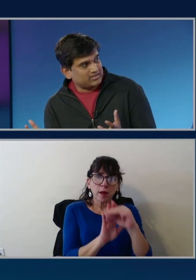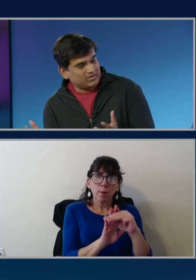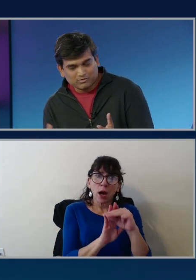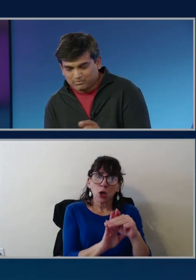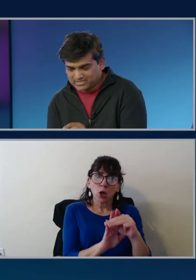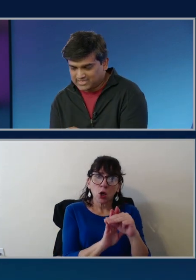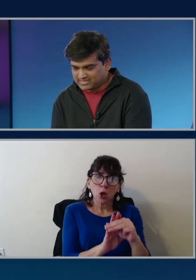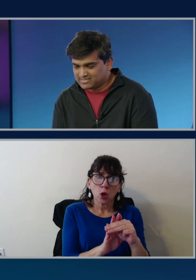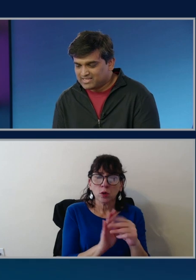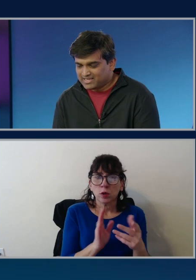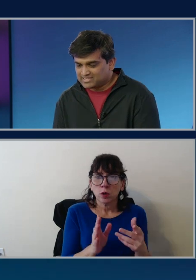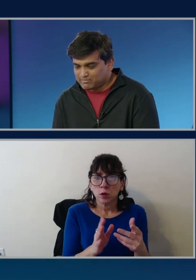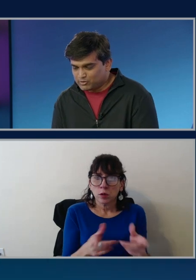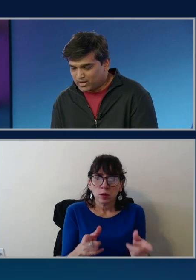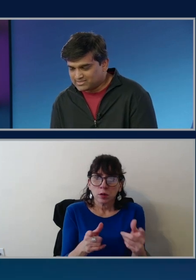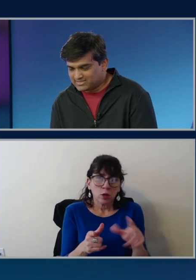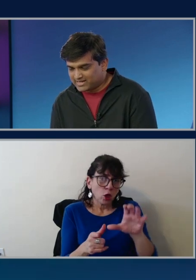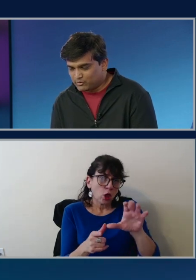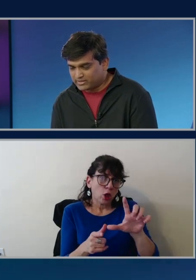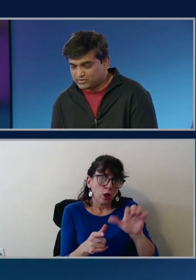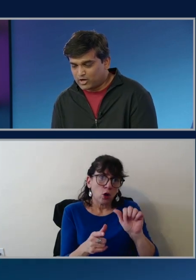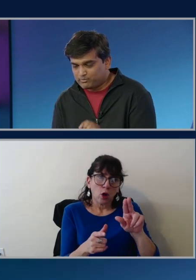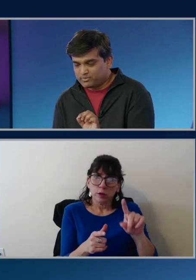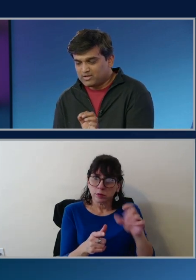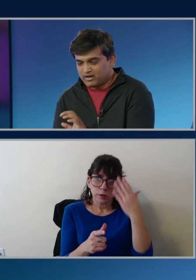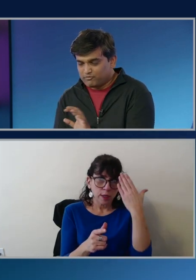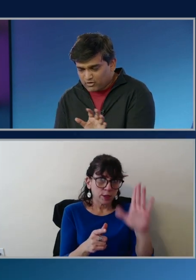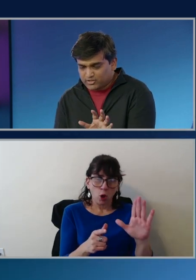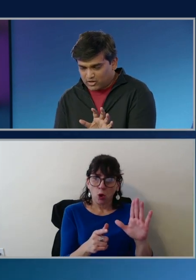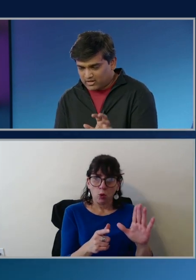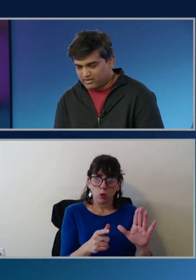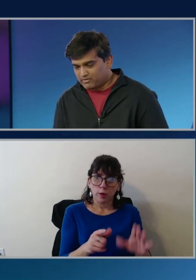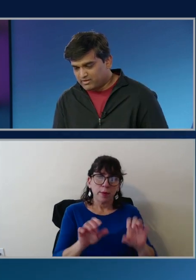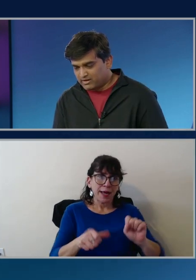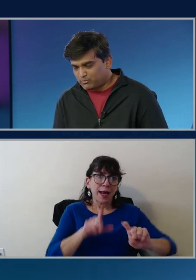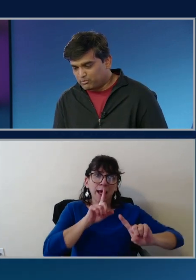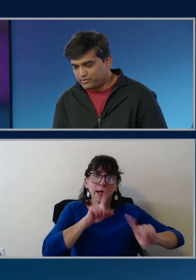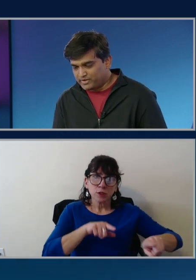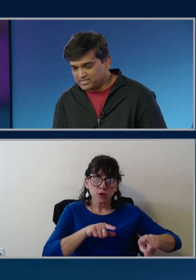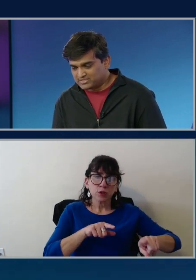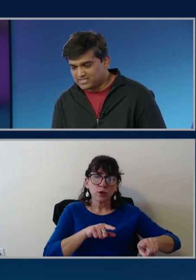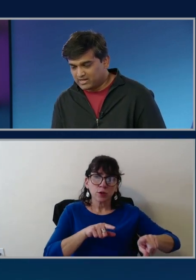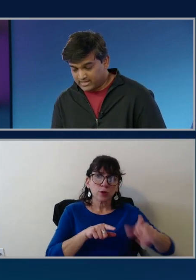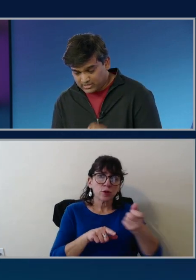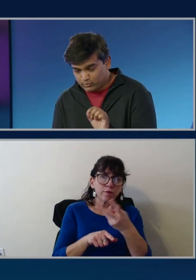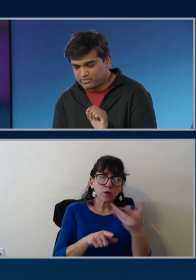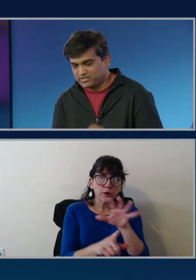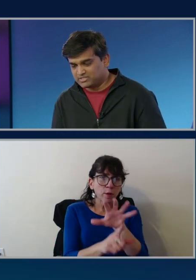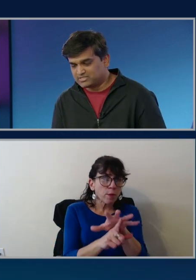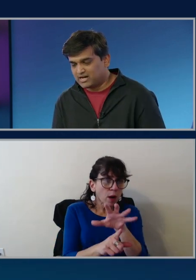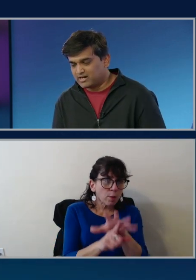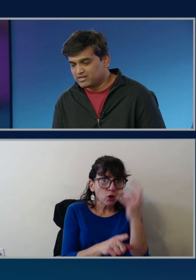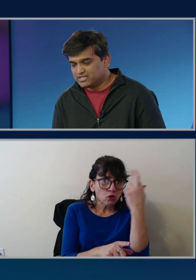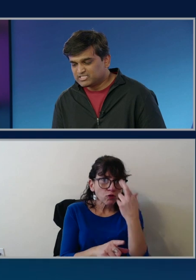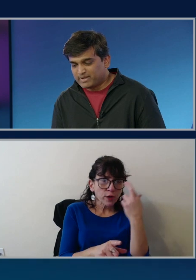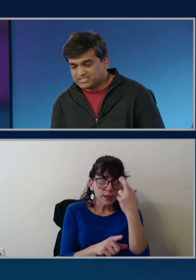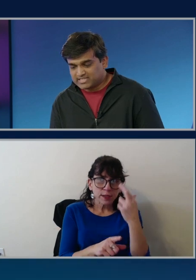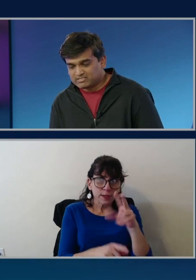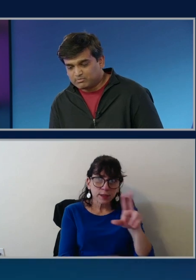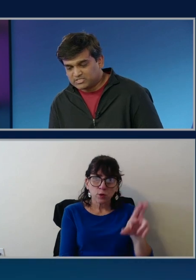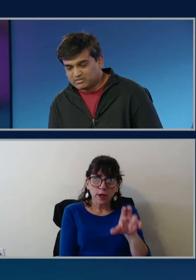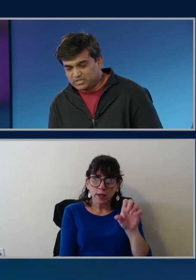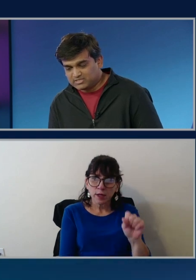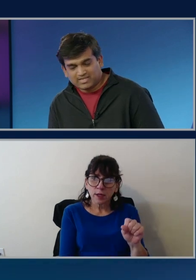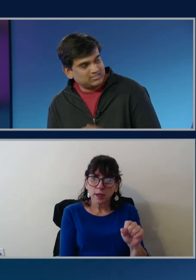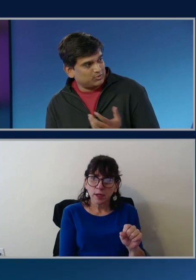Claude doesn't know. But see this, is able to answer that, okay, a few of the popular regions in US regions are